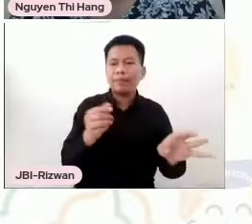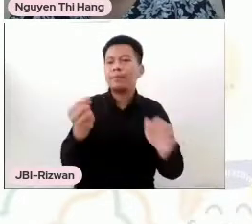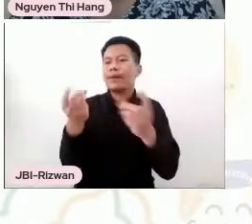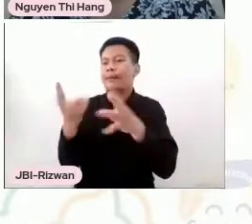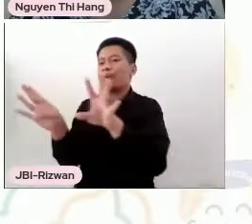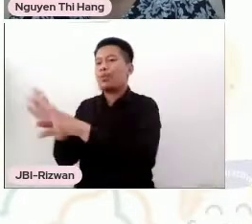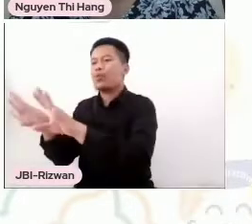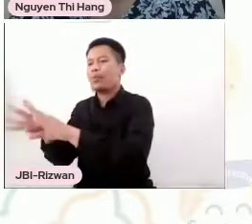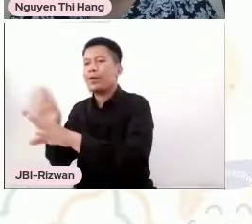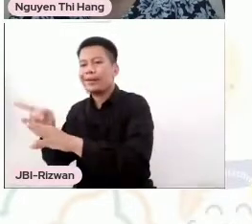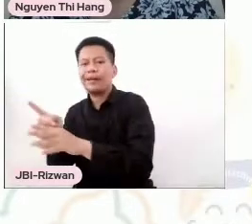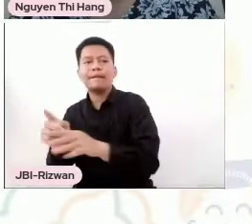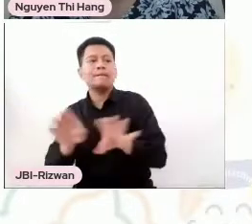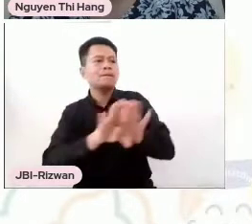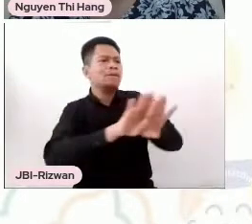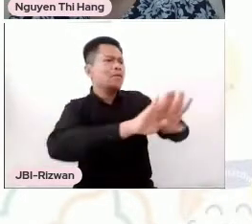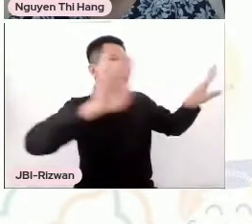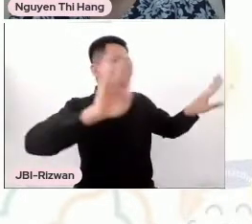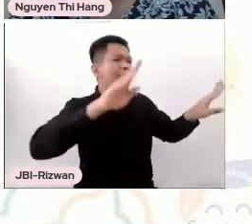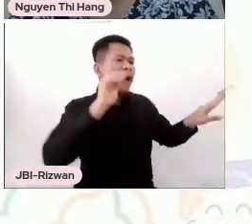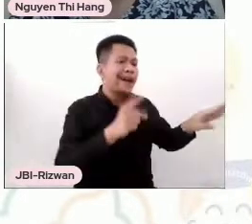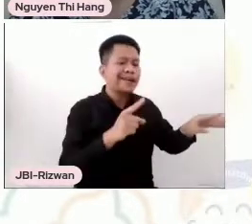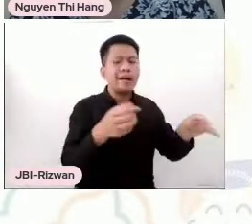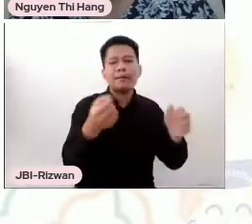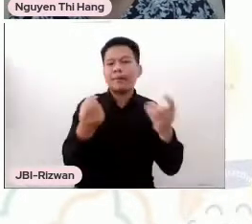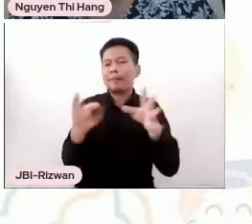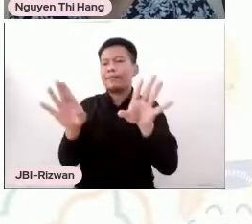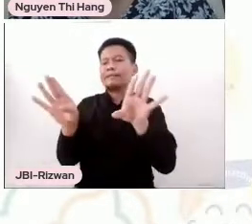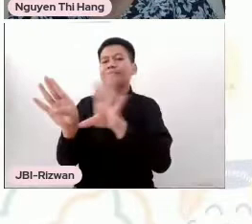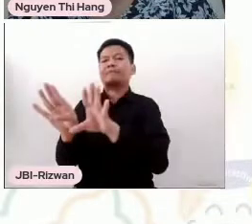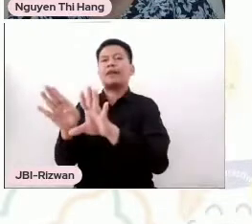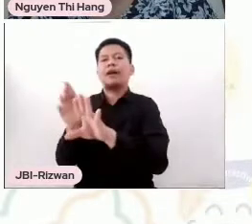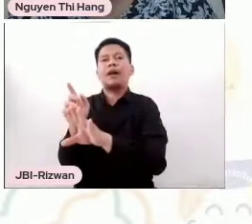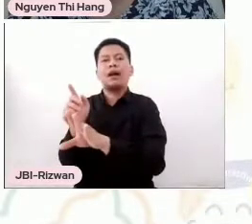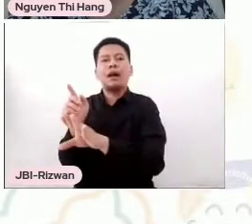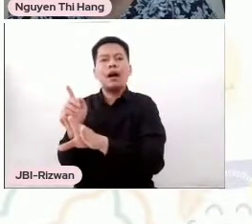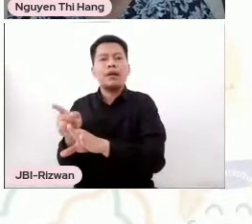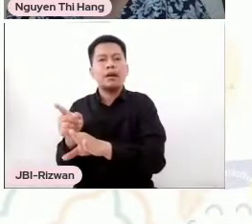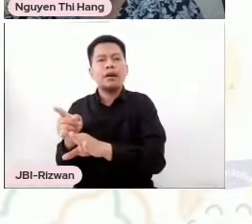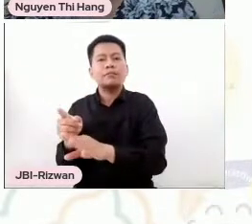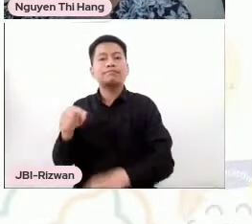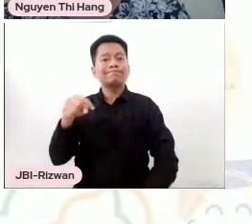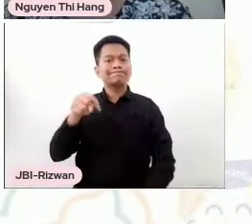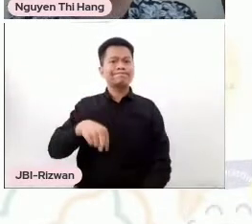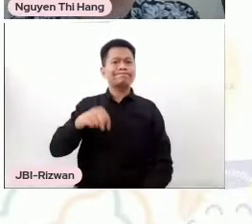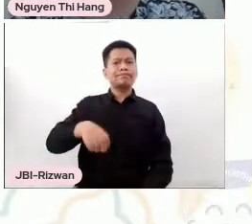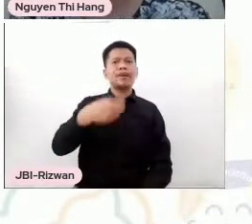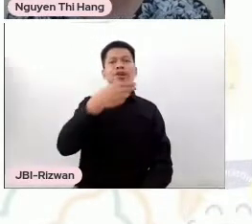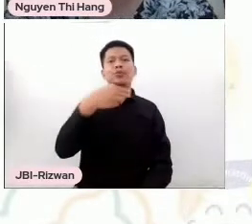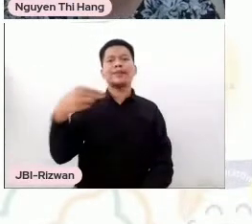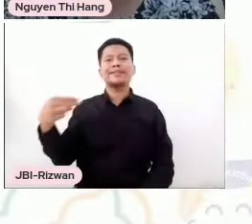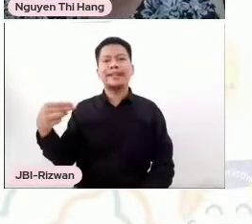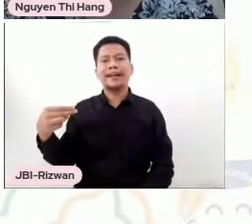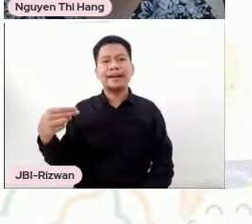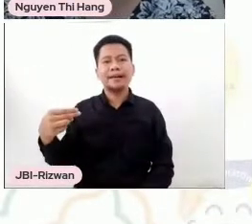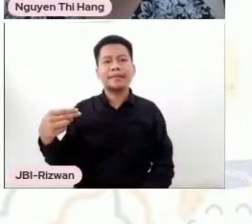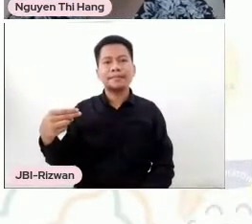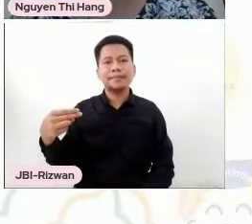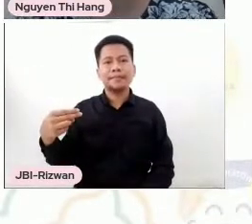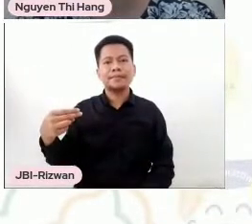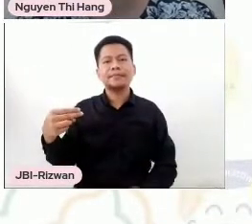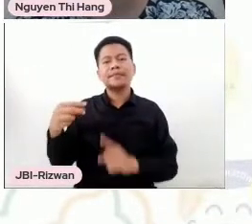some countries are academic break. In Indonesia, we are doing partially